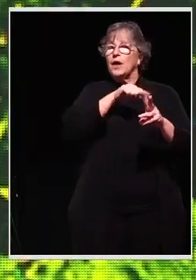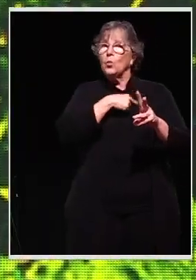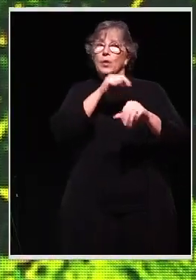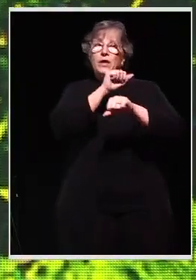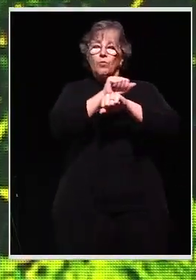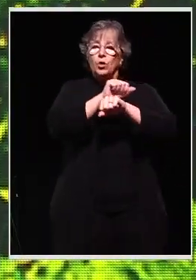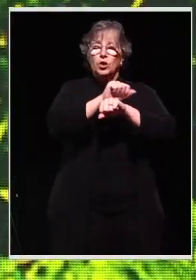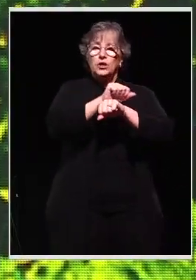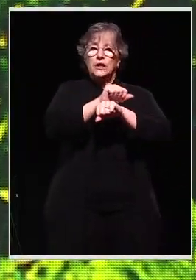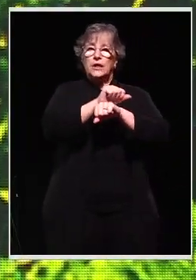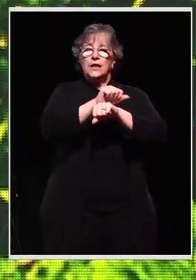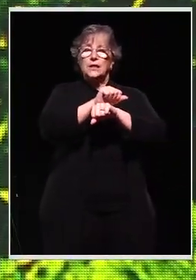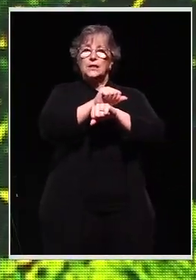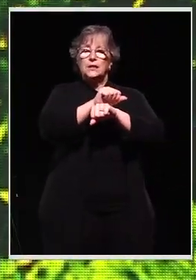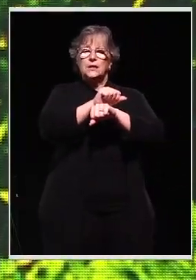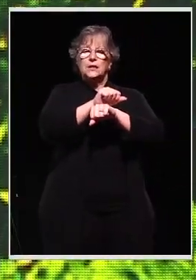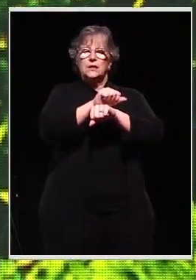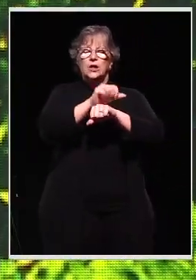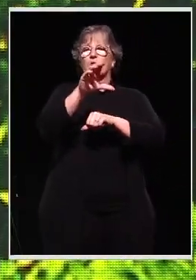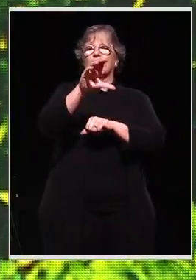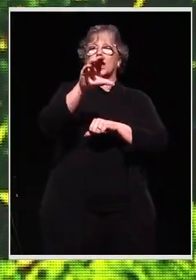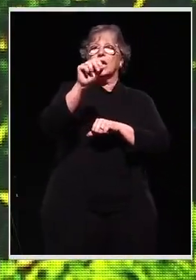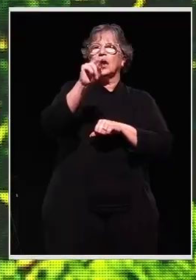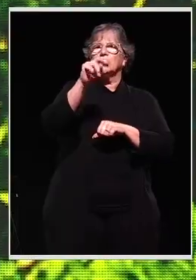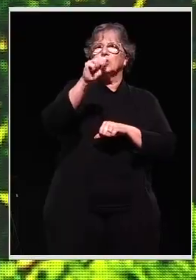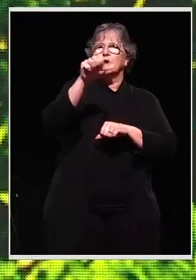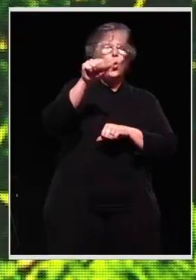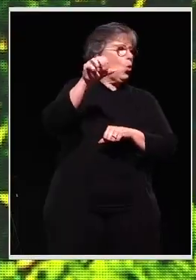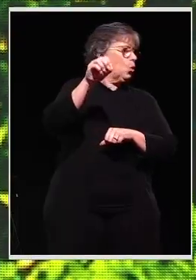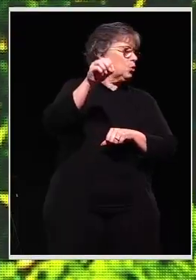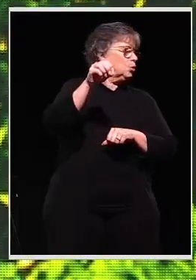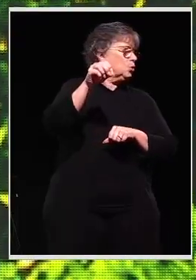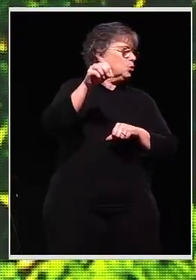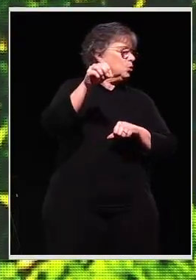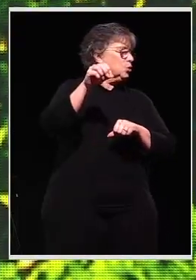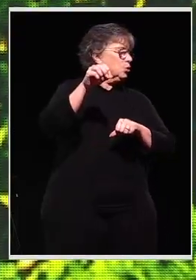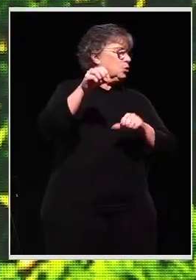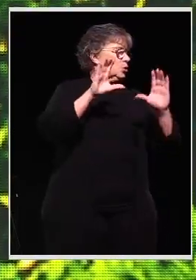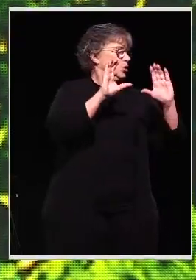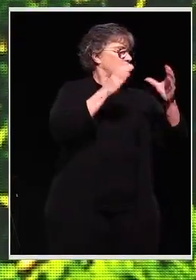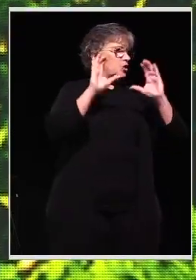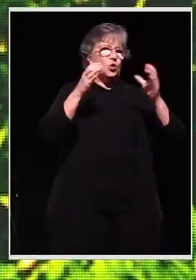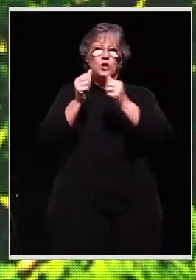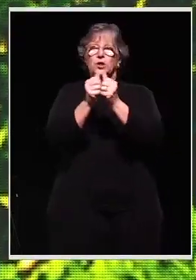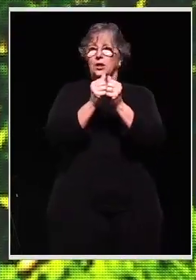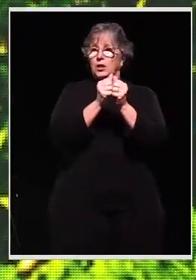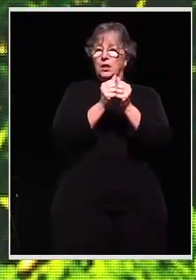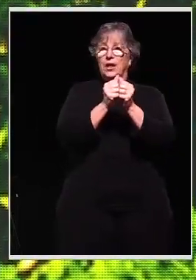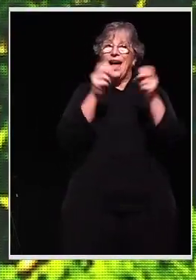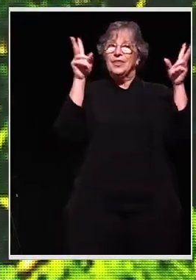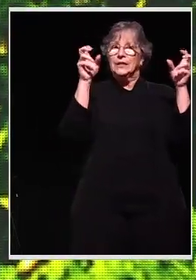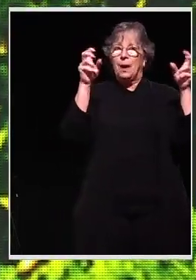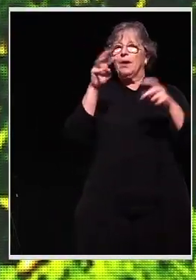will form consortia. So consortia of funders who want to invest jointly come together and guide investments in a space. And the topic of